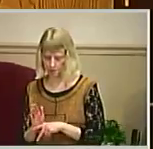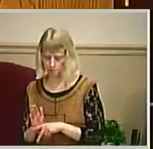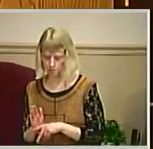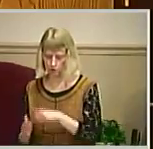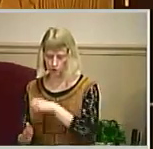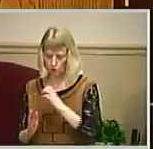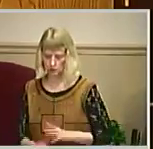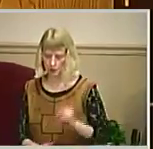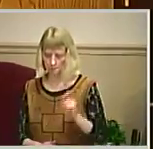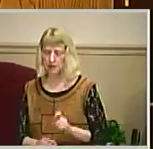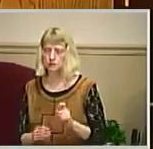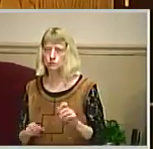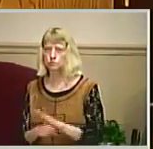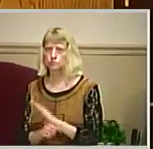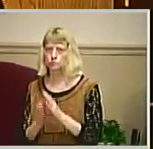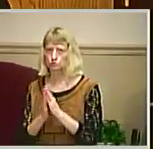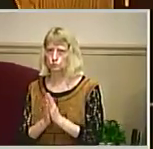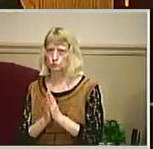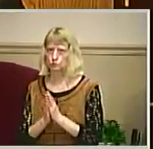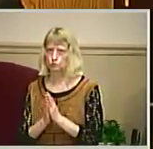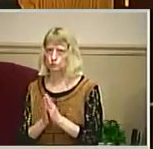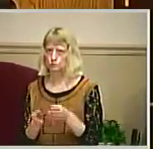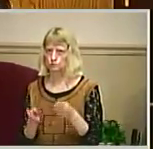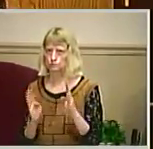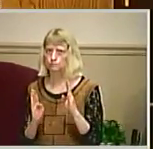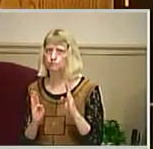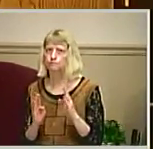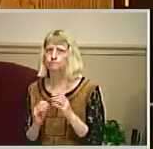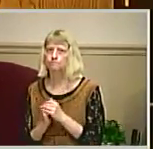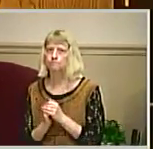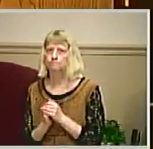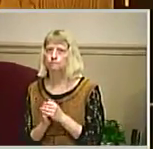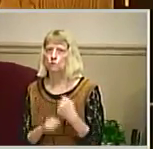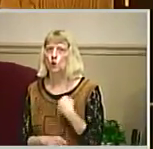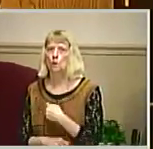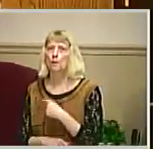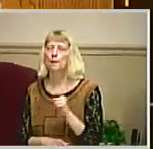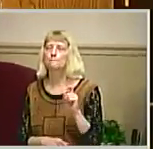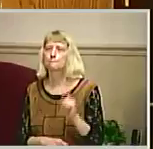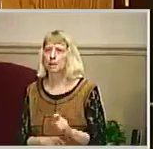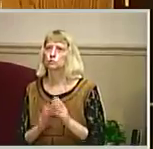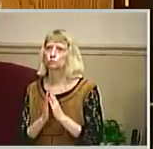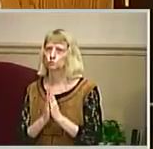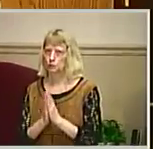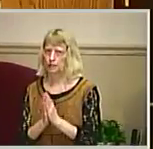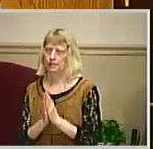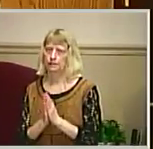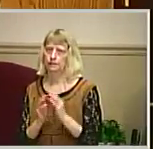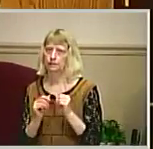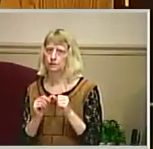is that Christians must be prayerful. Now look, we must be prayerful.